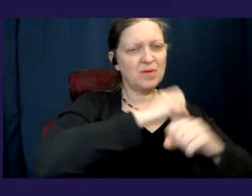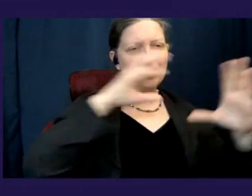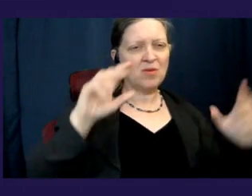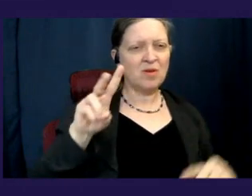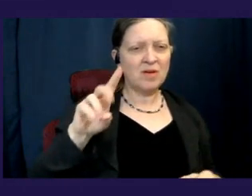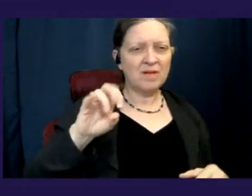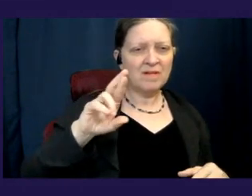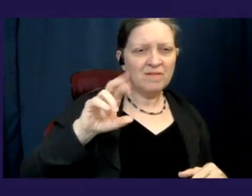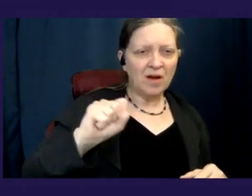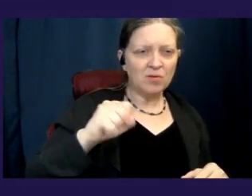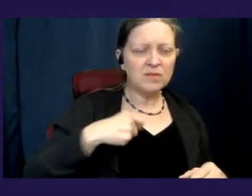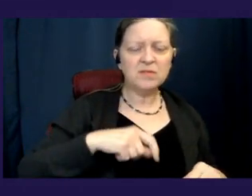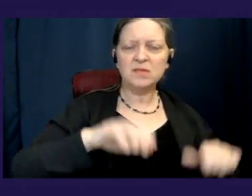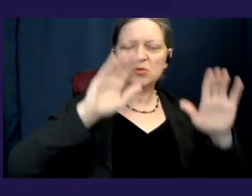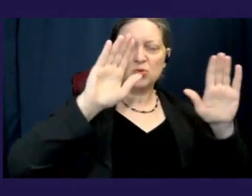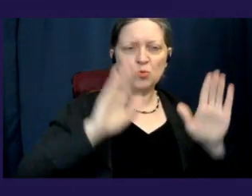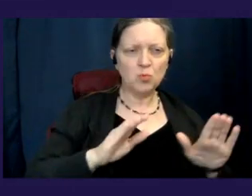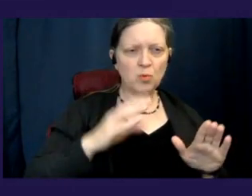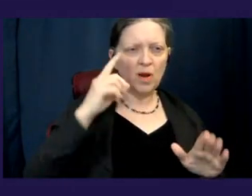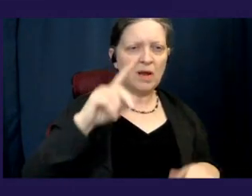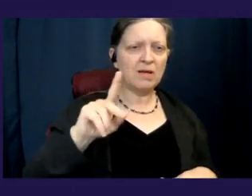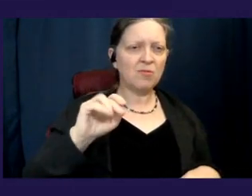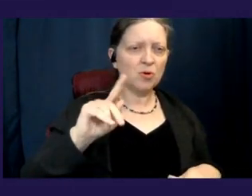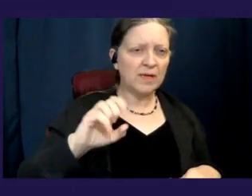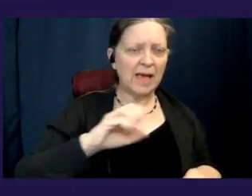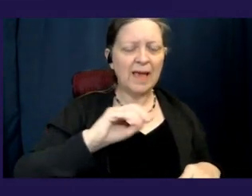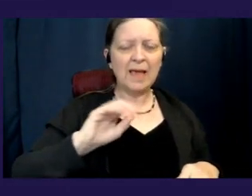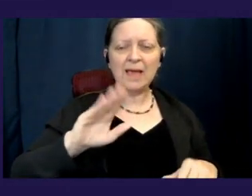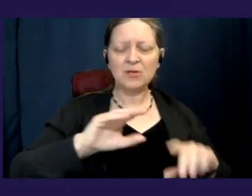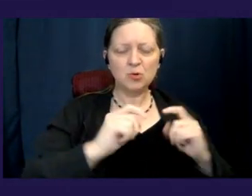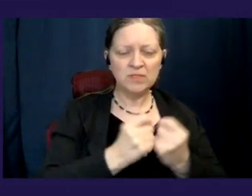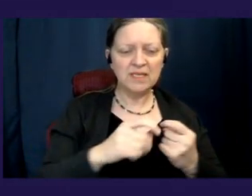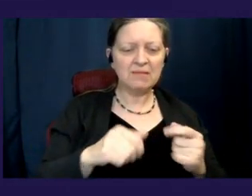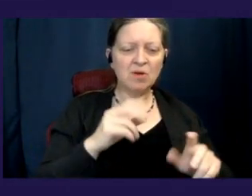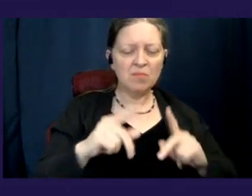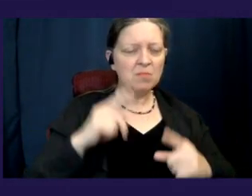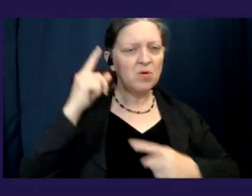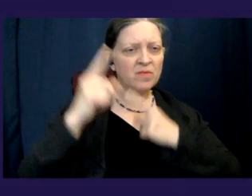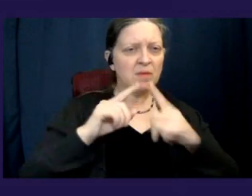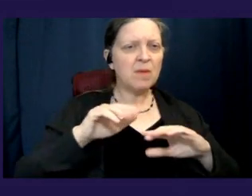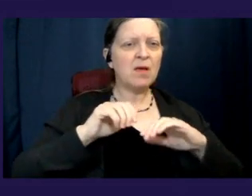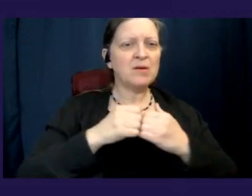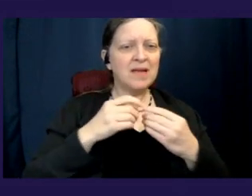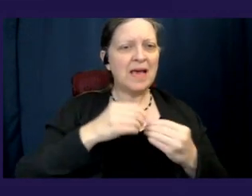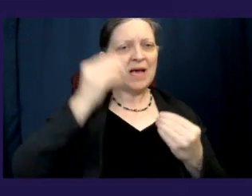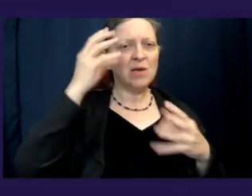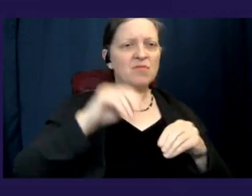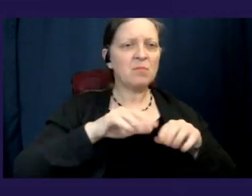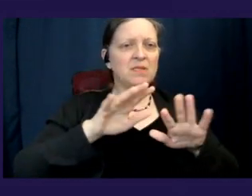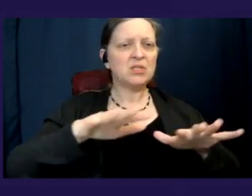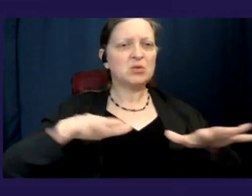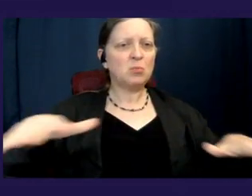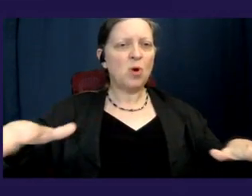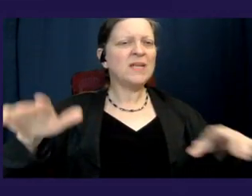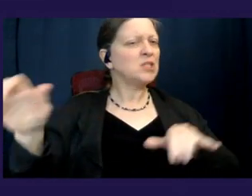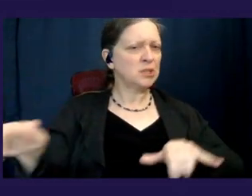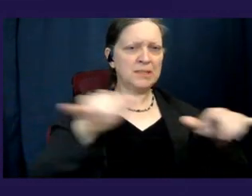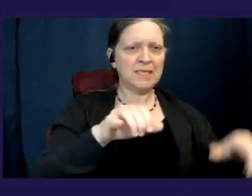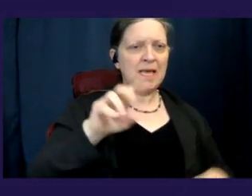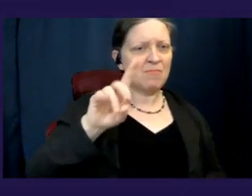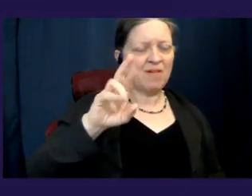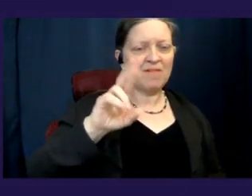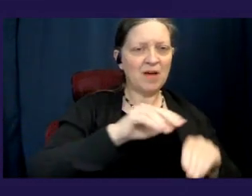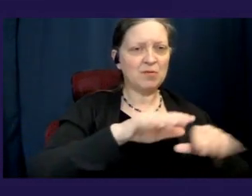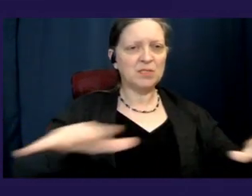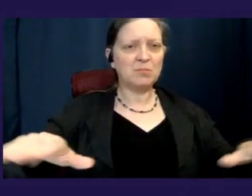many others thinking about the way that information spreads and shares. I think of it much like a virus. You know, Twitter has a different R-naught value